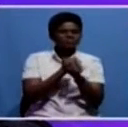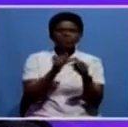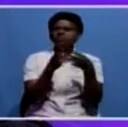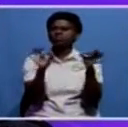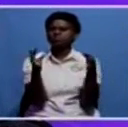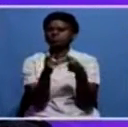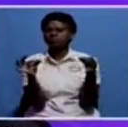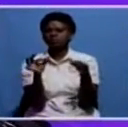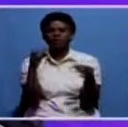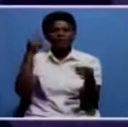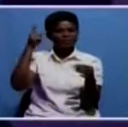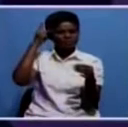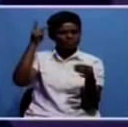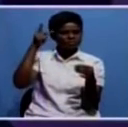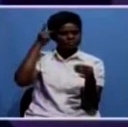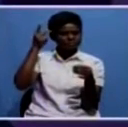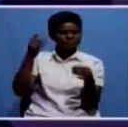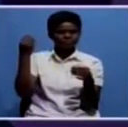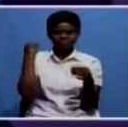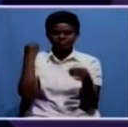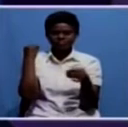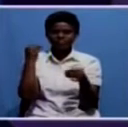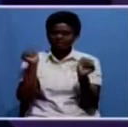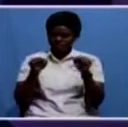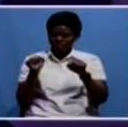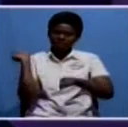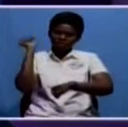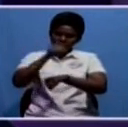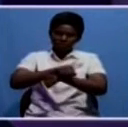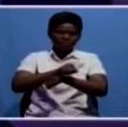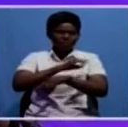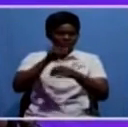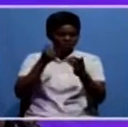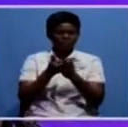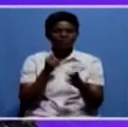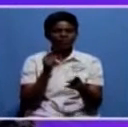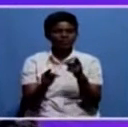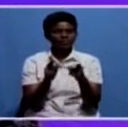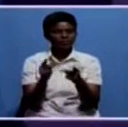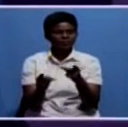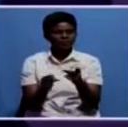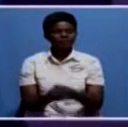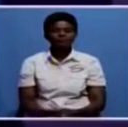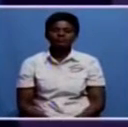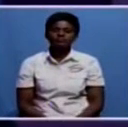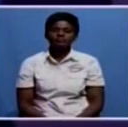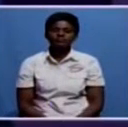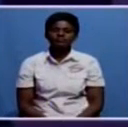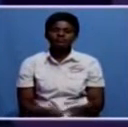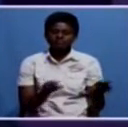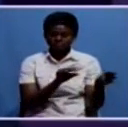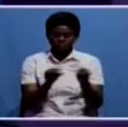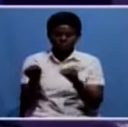not make it political, because then it will defeat the whole purpose. Let's move on and look at KCM.